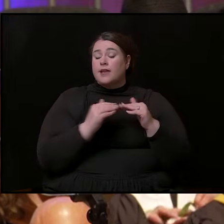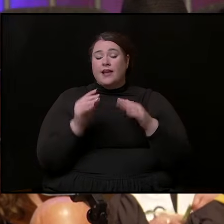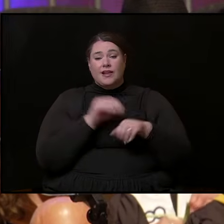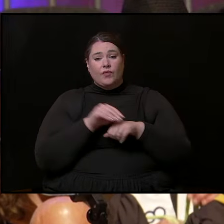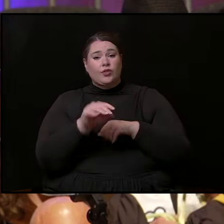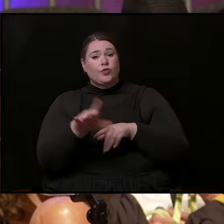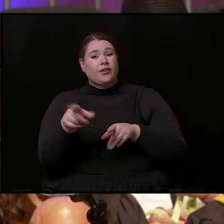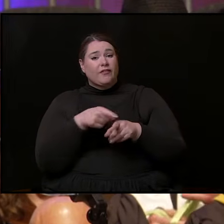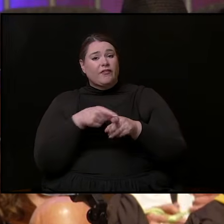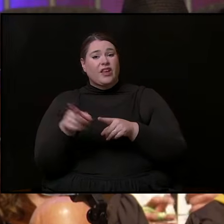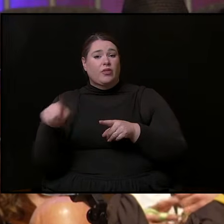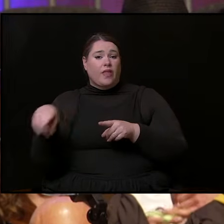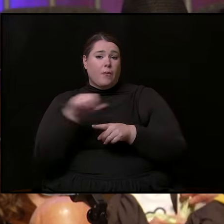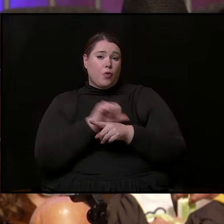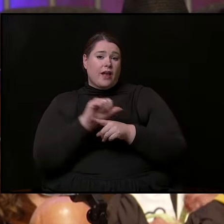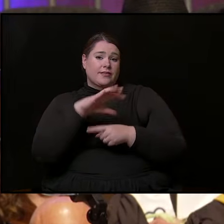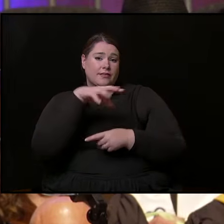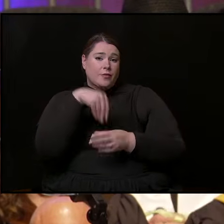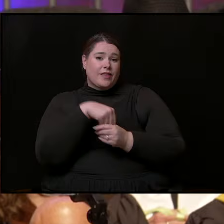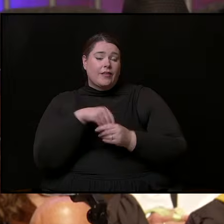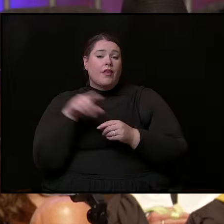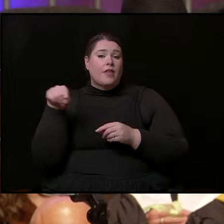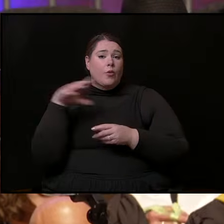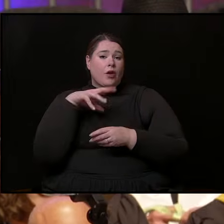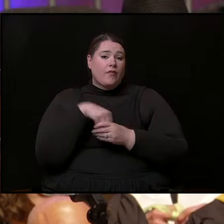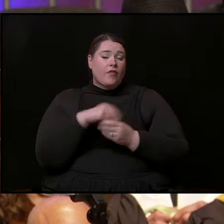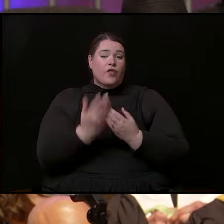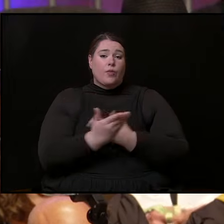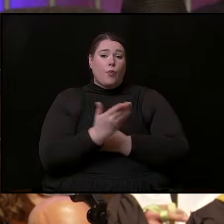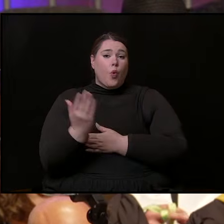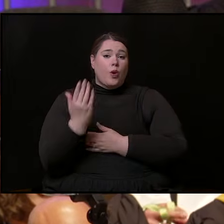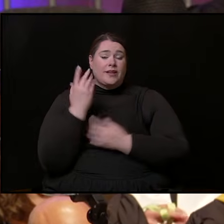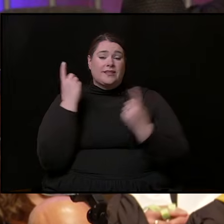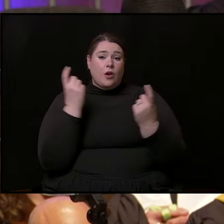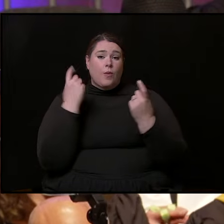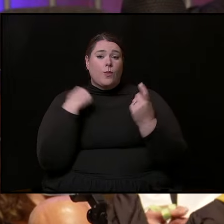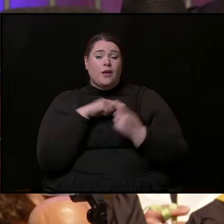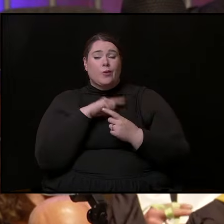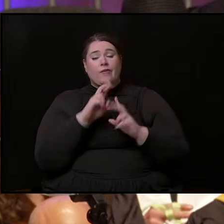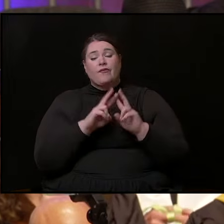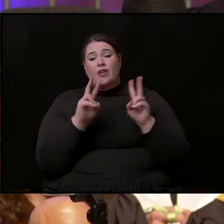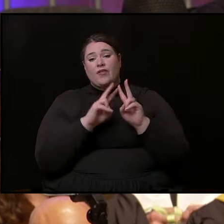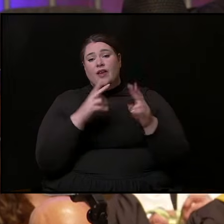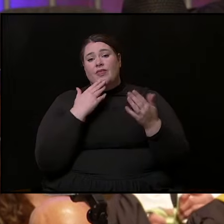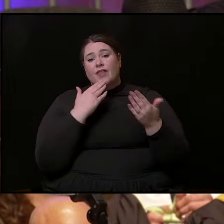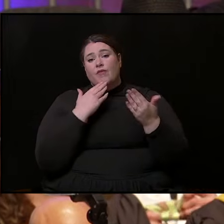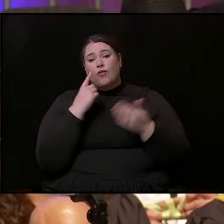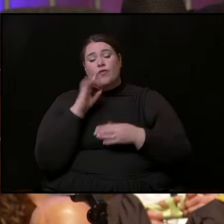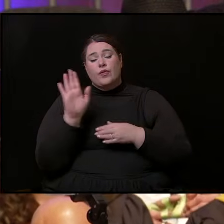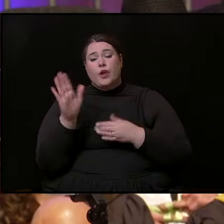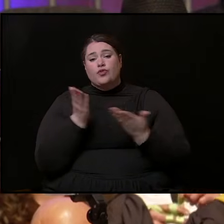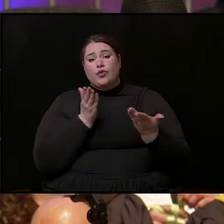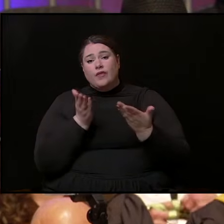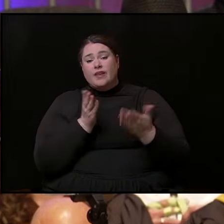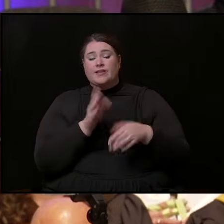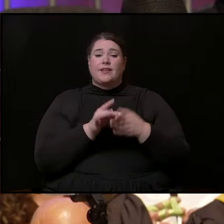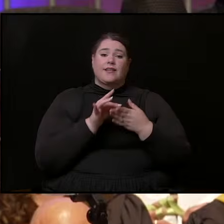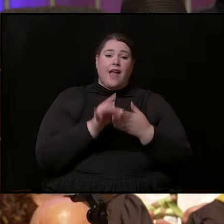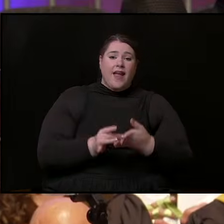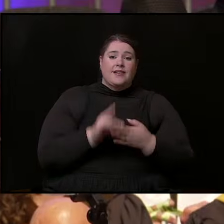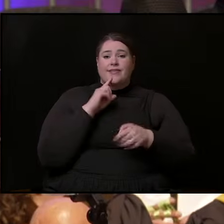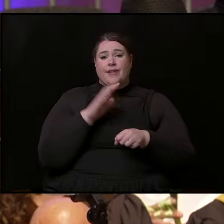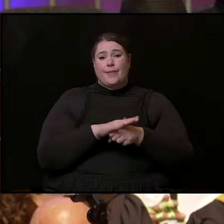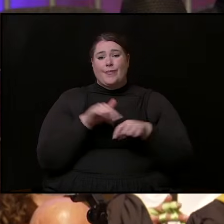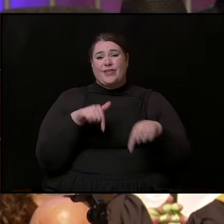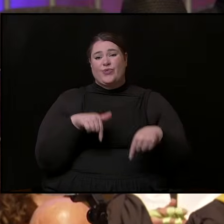practice in. They were in our morning ceremony, and we're really thankful for their service, guidance, and commitment to this